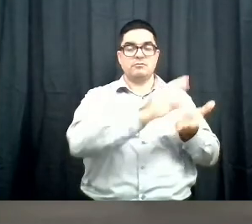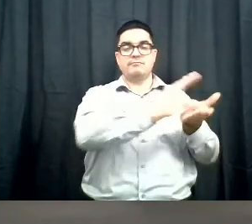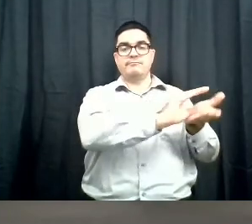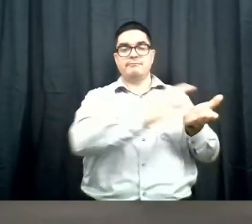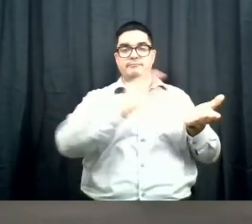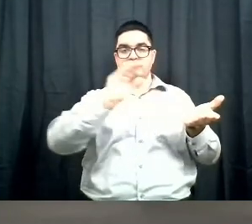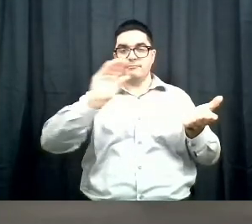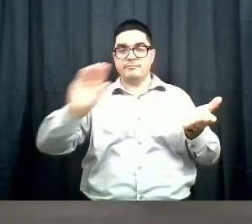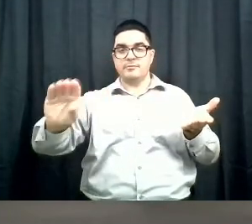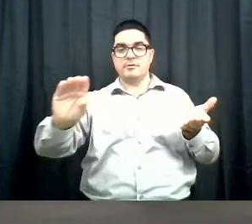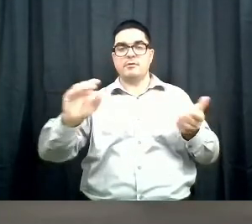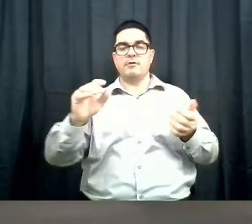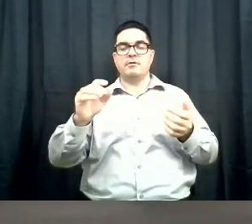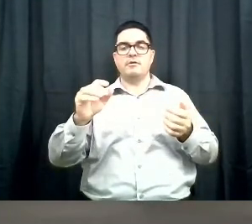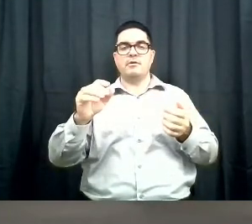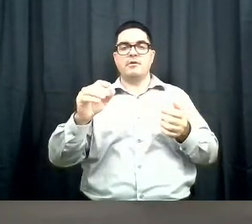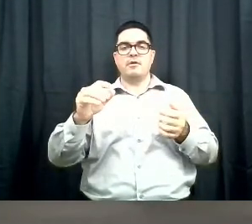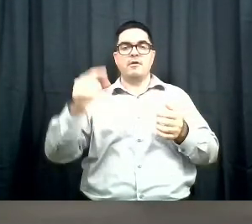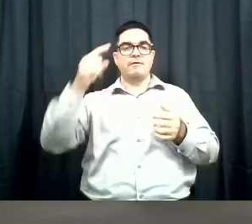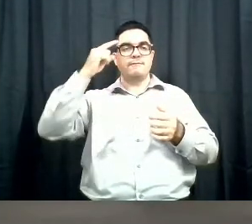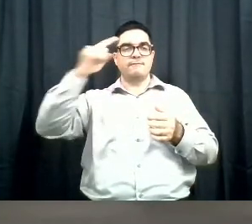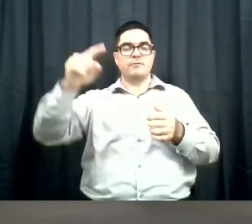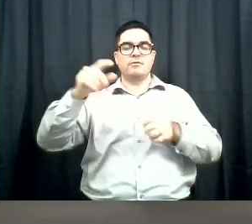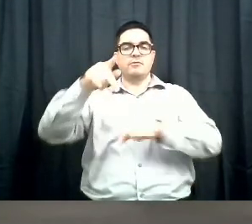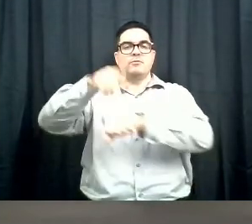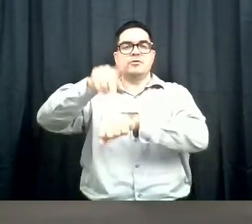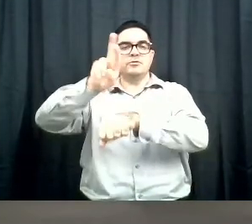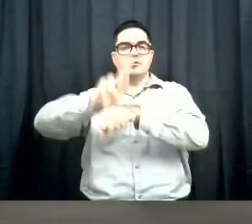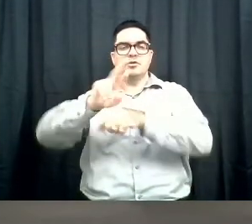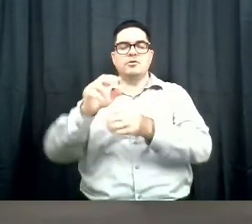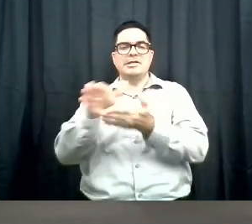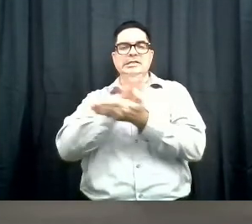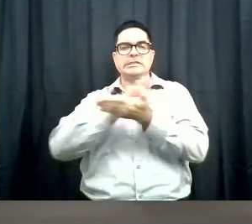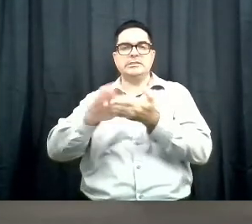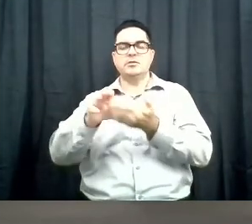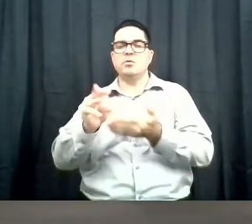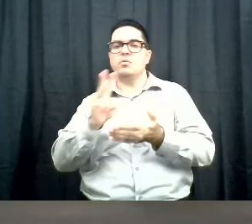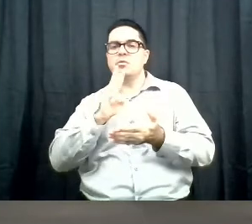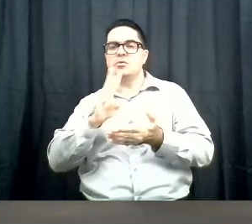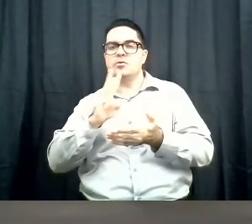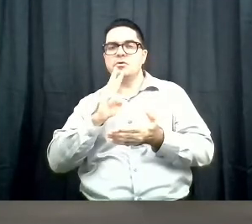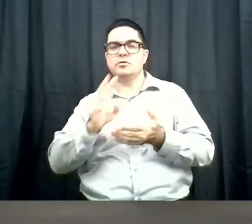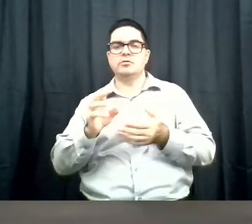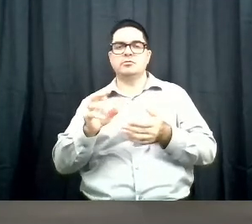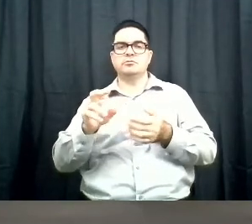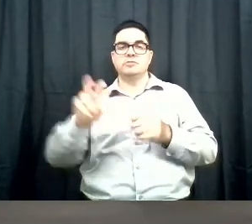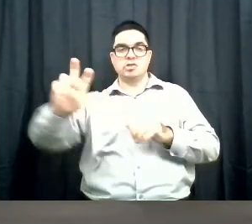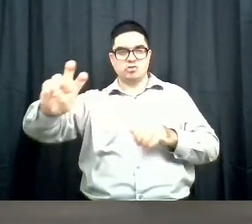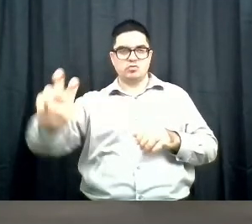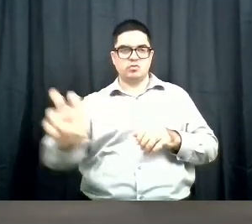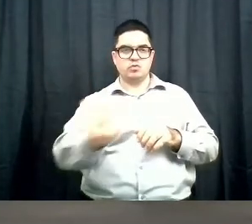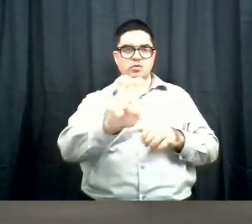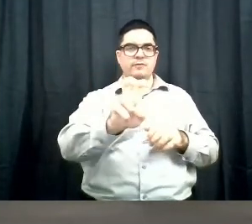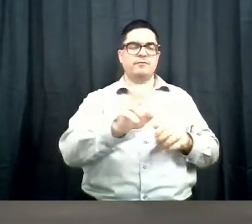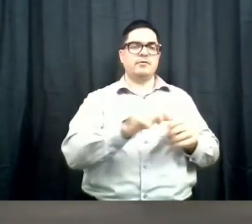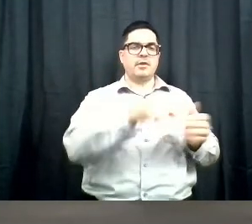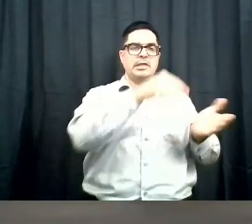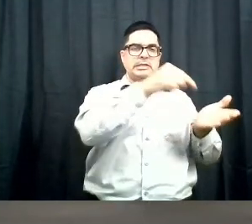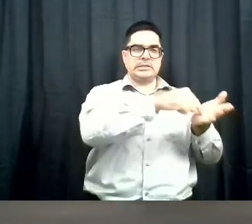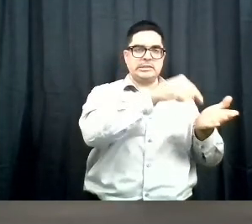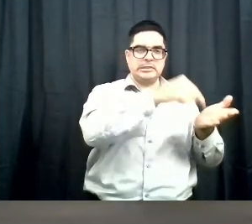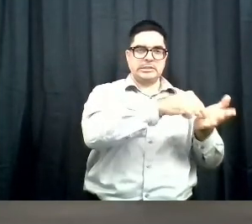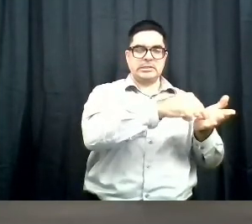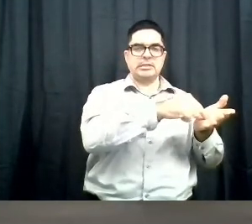Rico's drinking water or clean water state revolving funds, transferred to the Debt Recovery Authority as part of the GDB